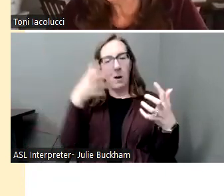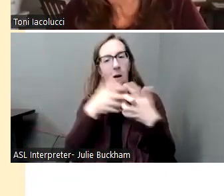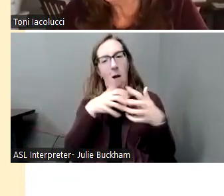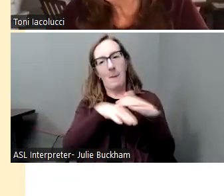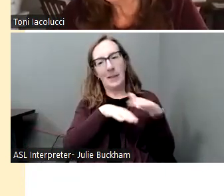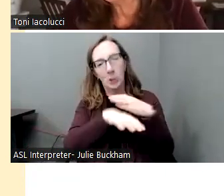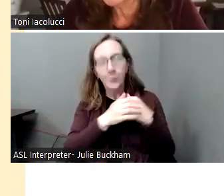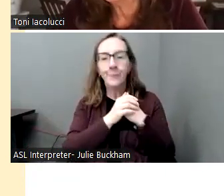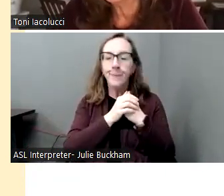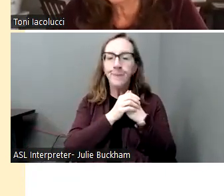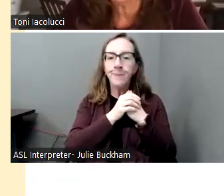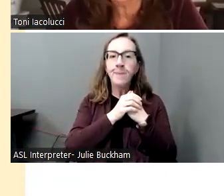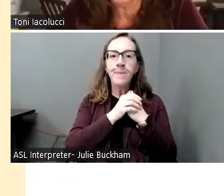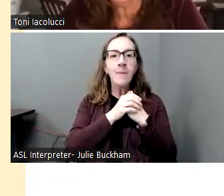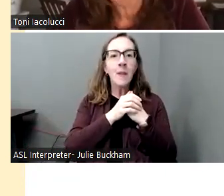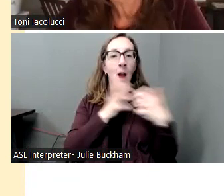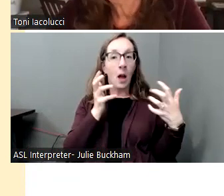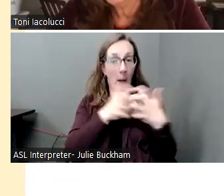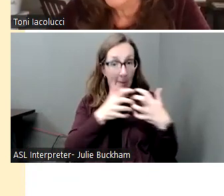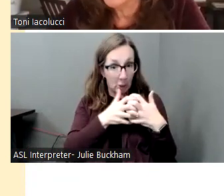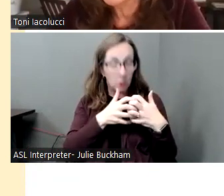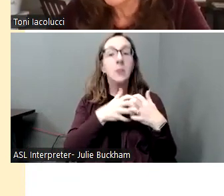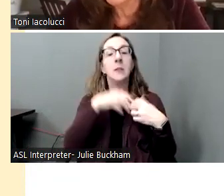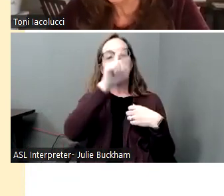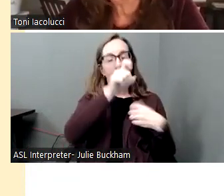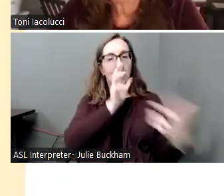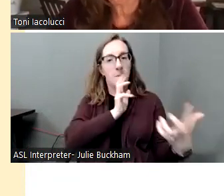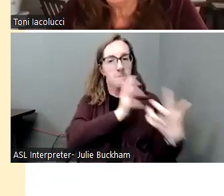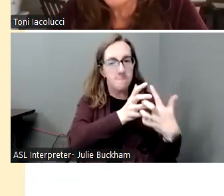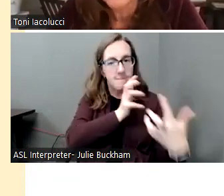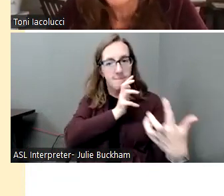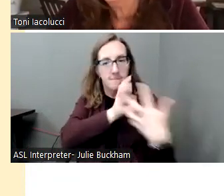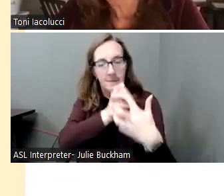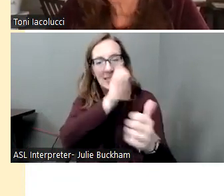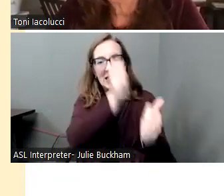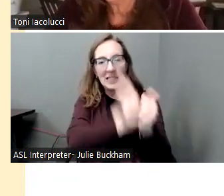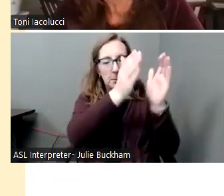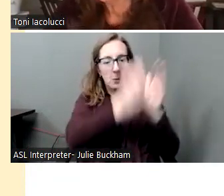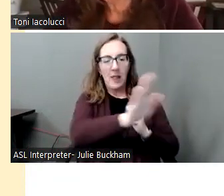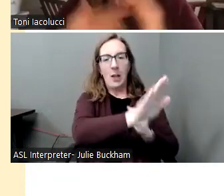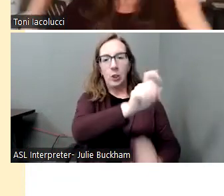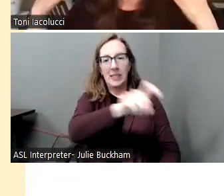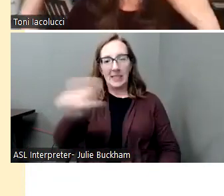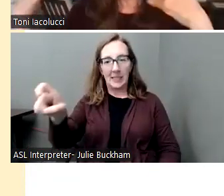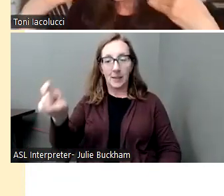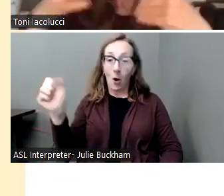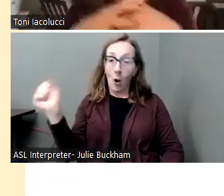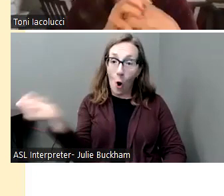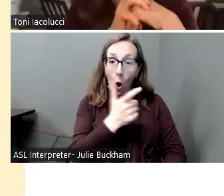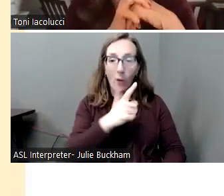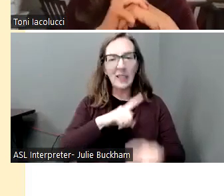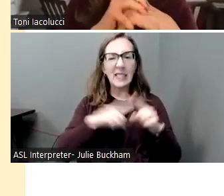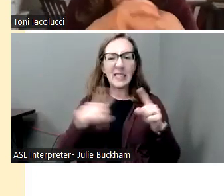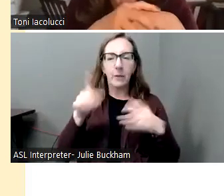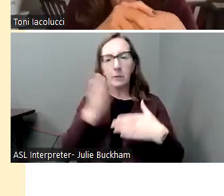that accommodations have to be suited to the patient's individual needs. We all have different levels of hearing